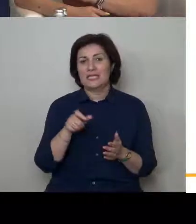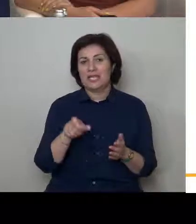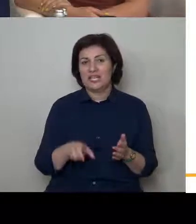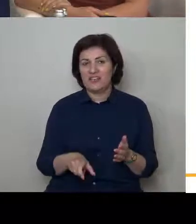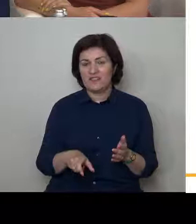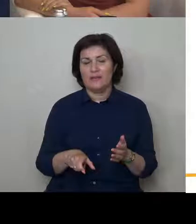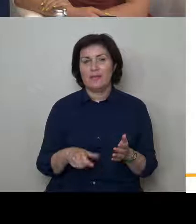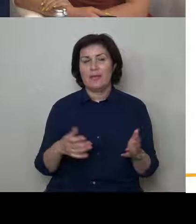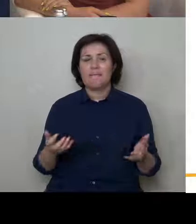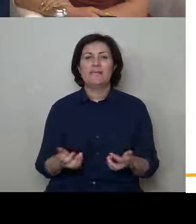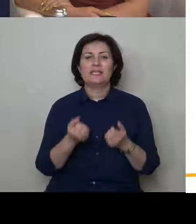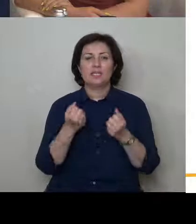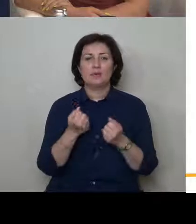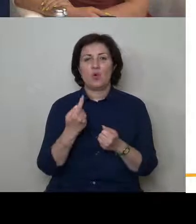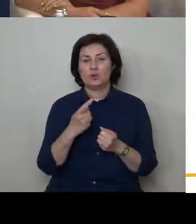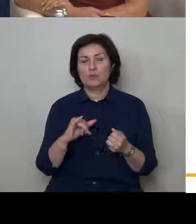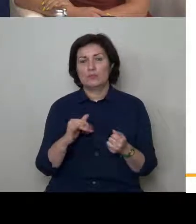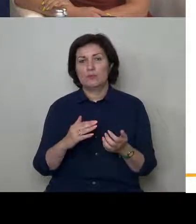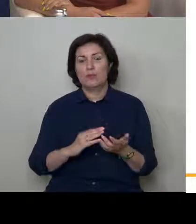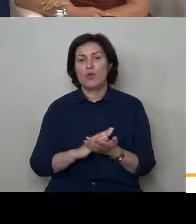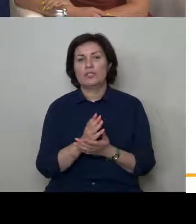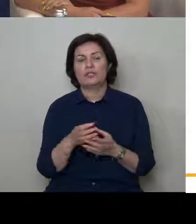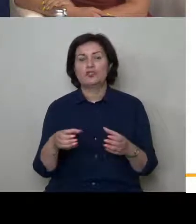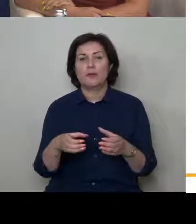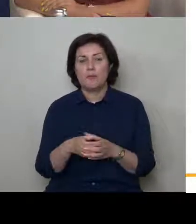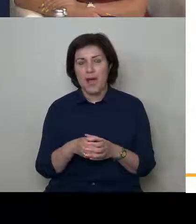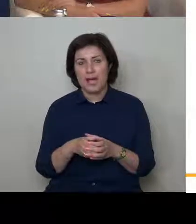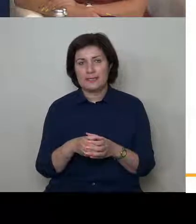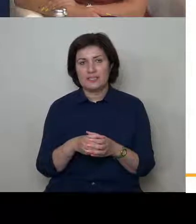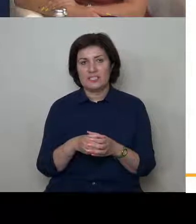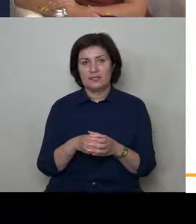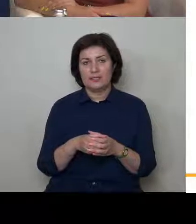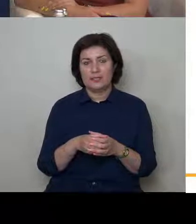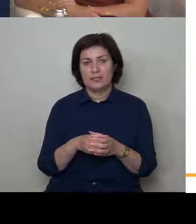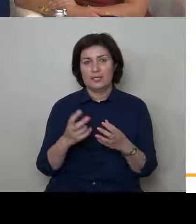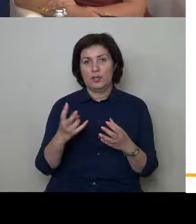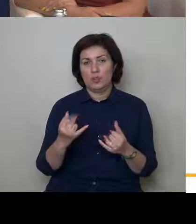where a cash